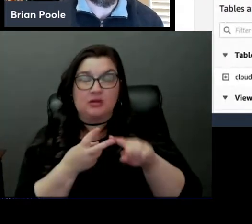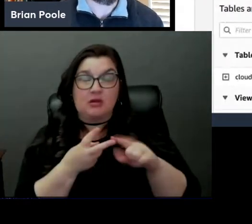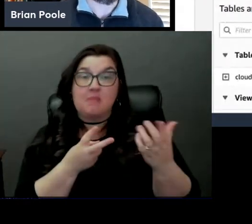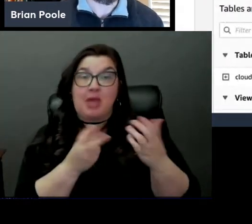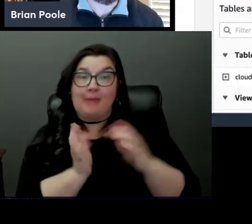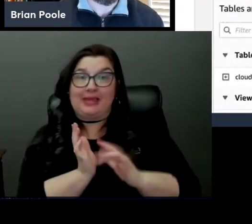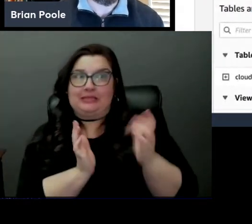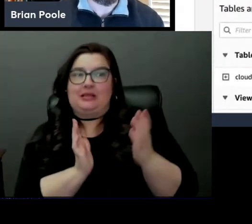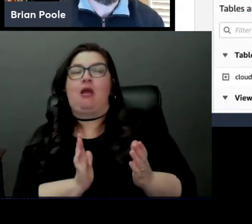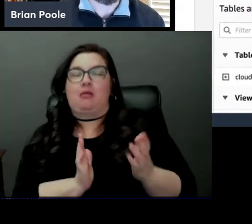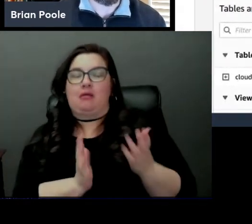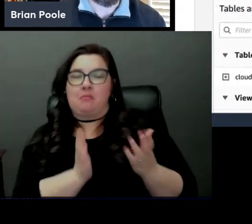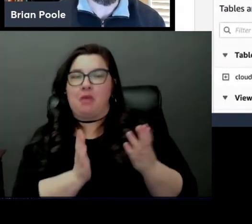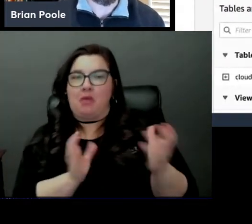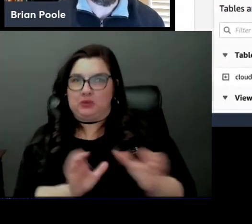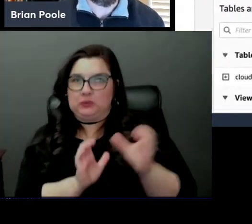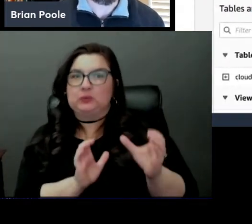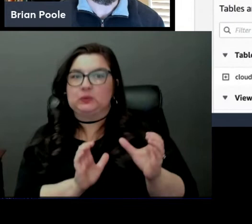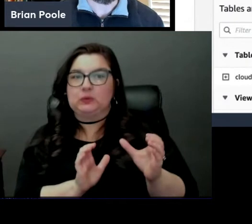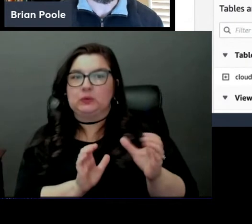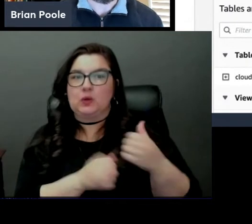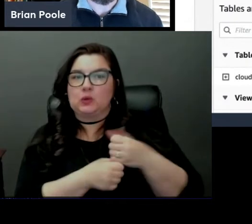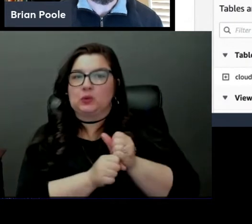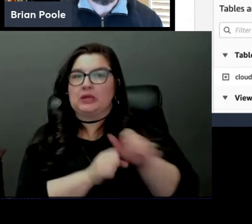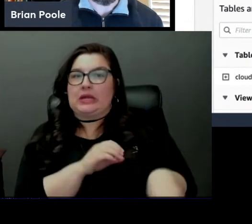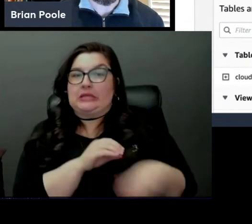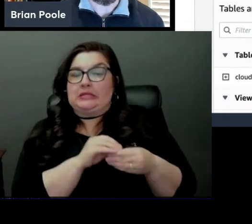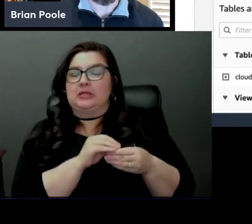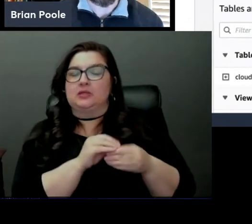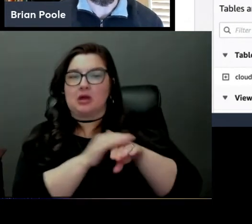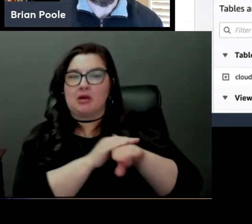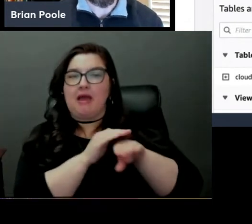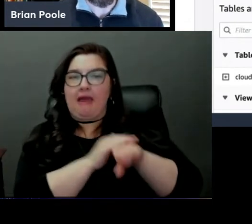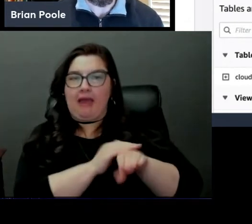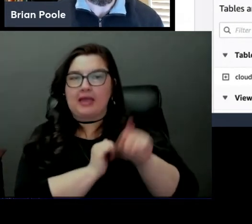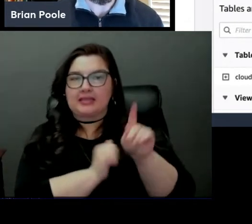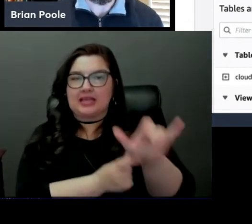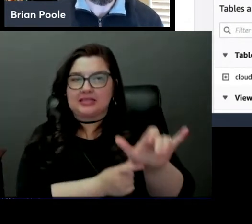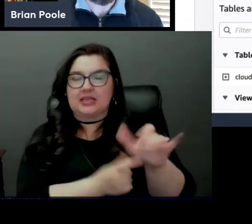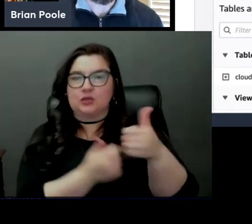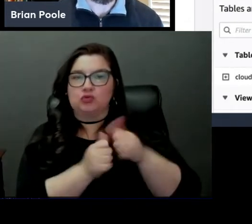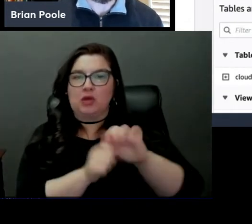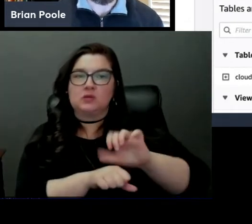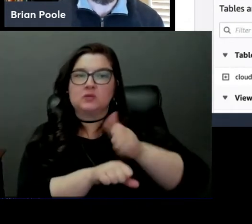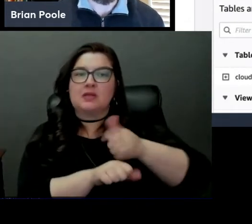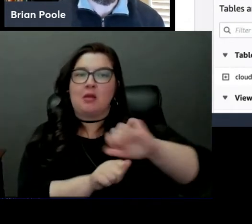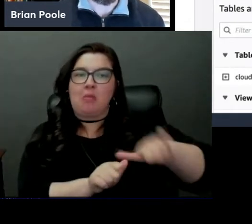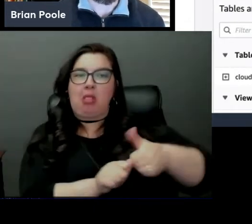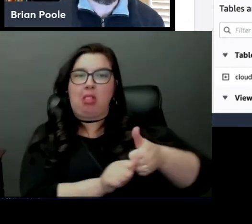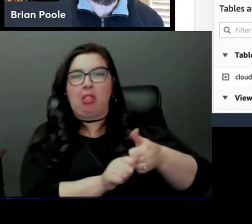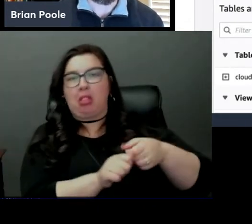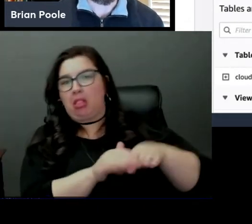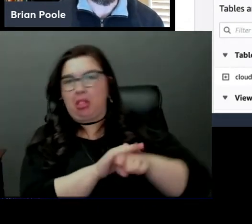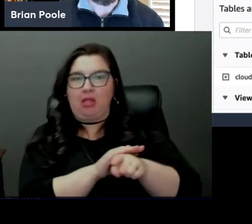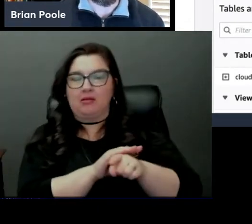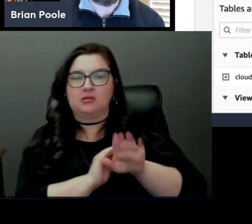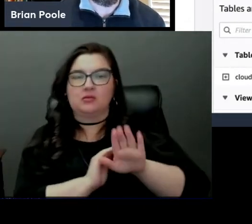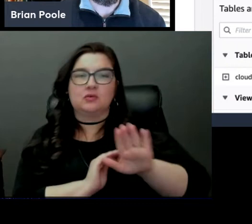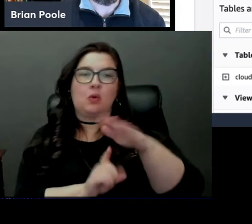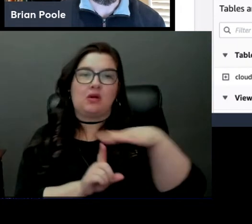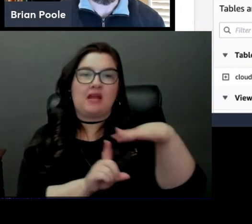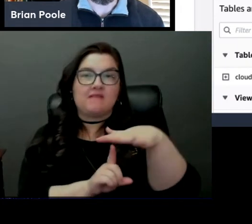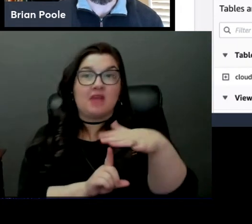security event, is to create an additional access key to try to create a backdoor into your environment. So having these examples really helps